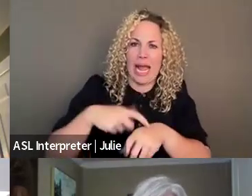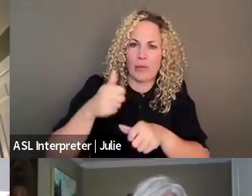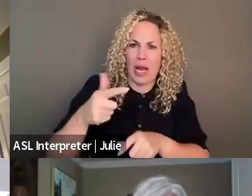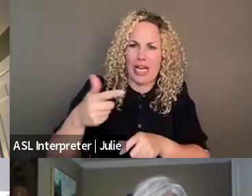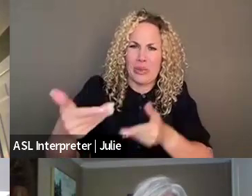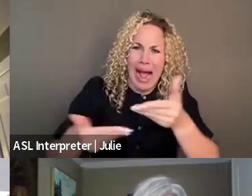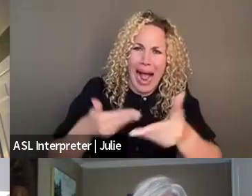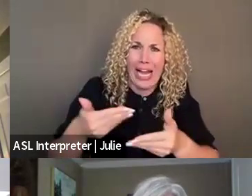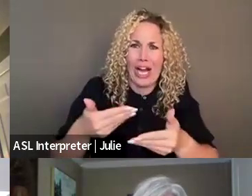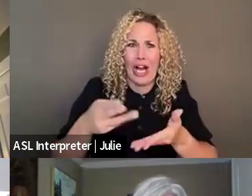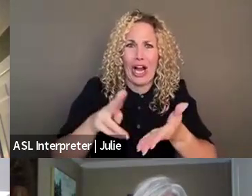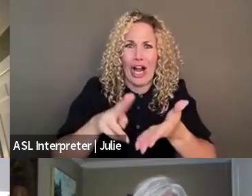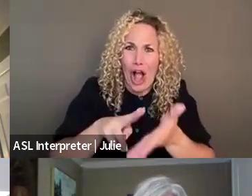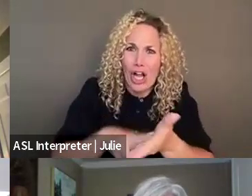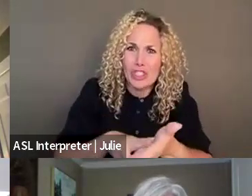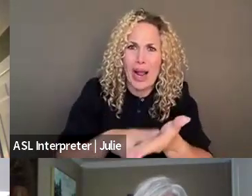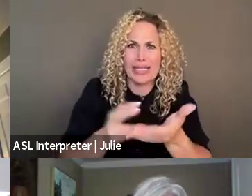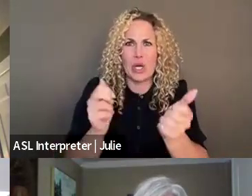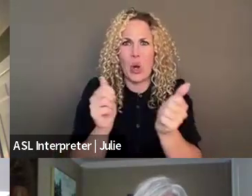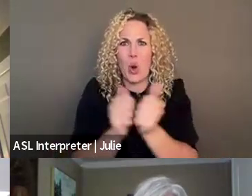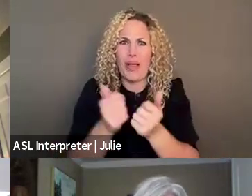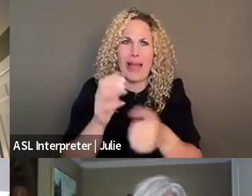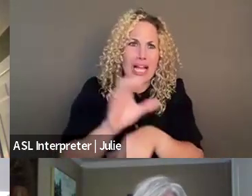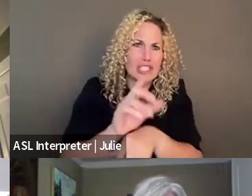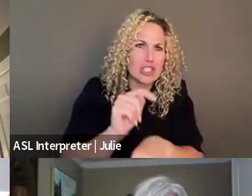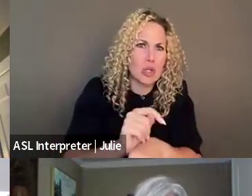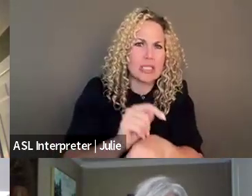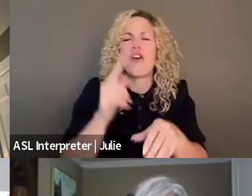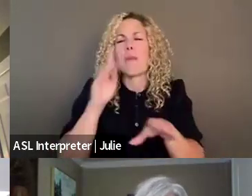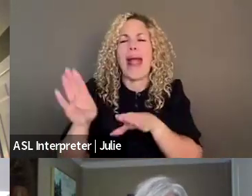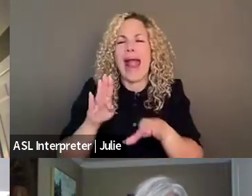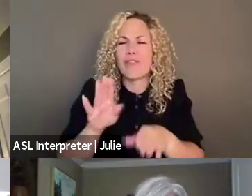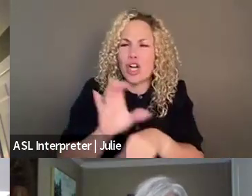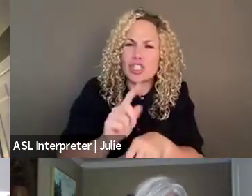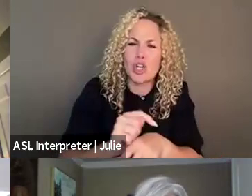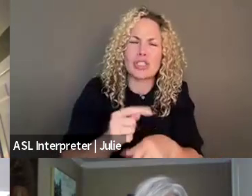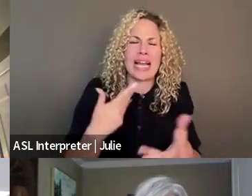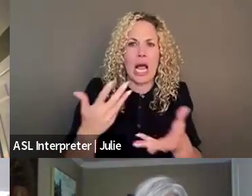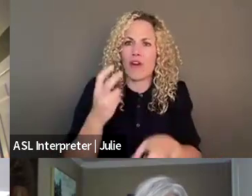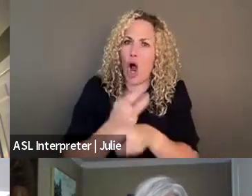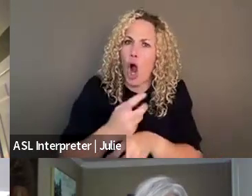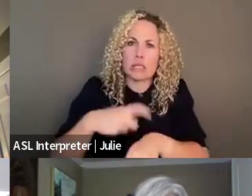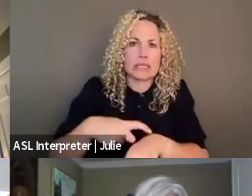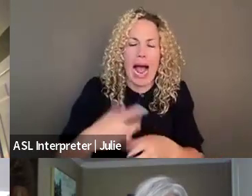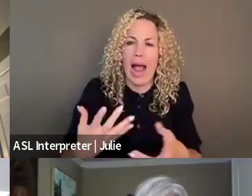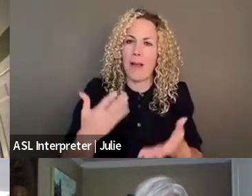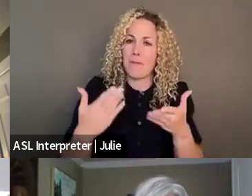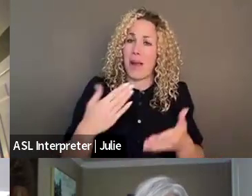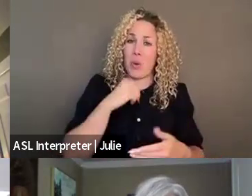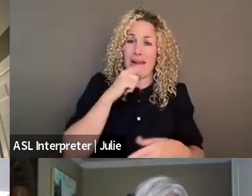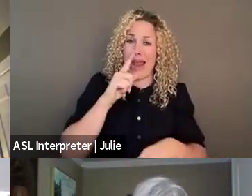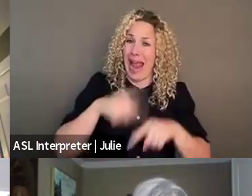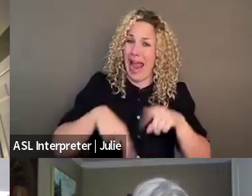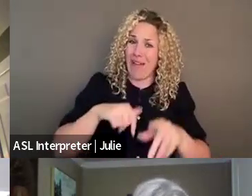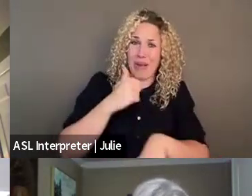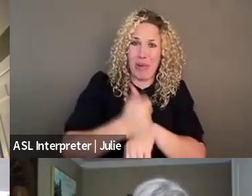hire and or contract with a behavioral consultant, have a little concern that we might not have that in place